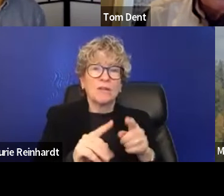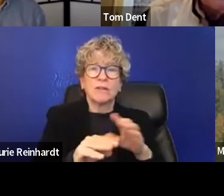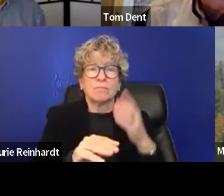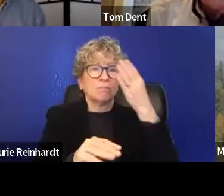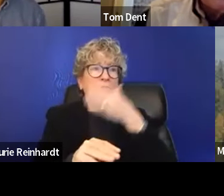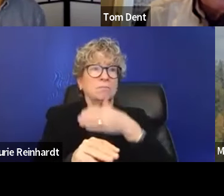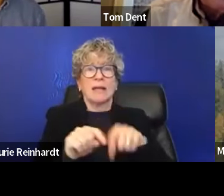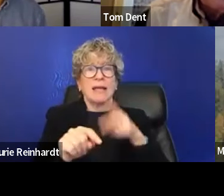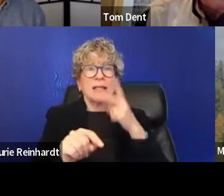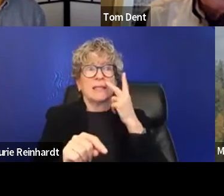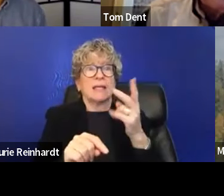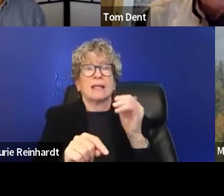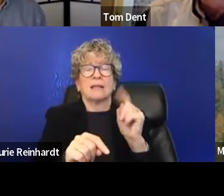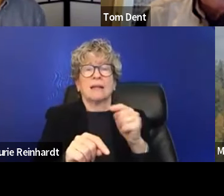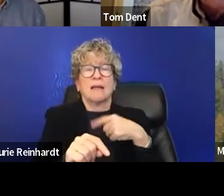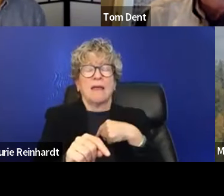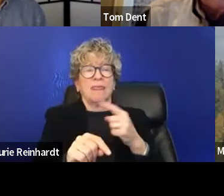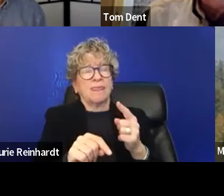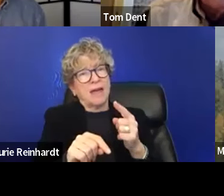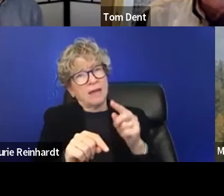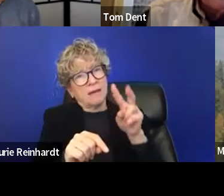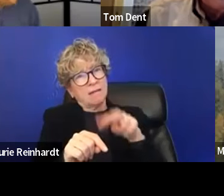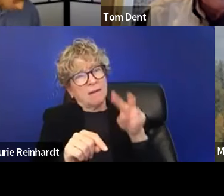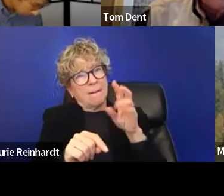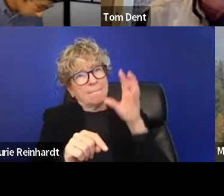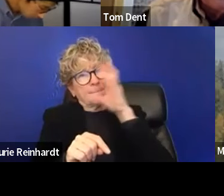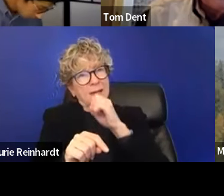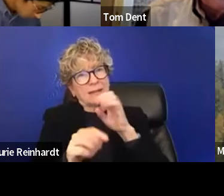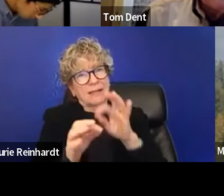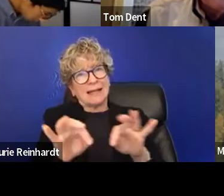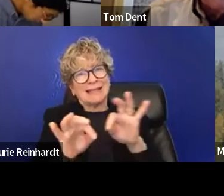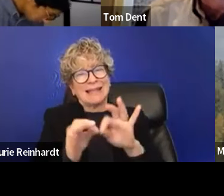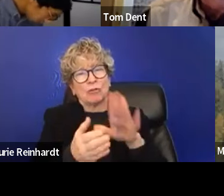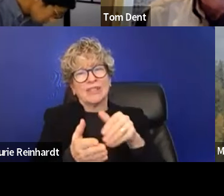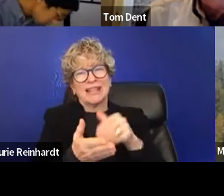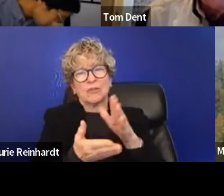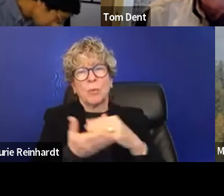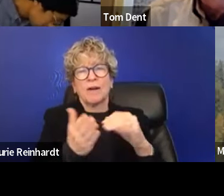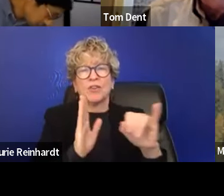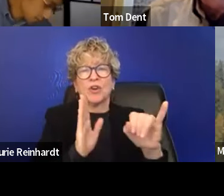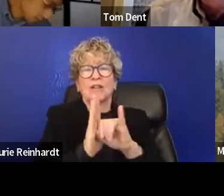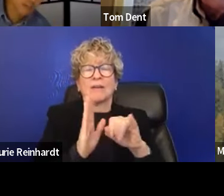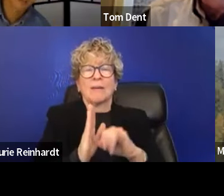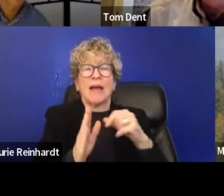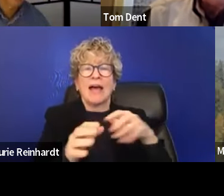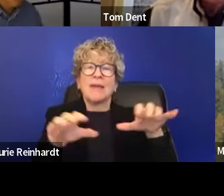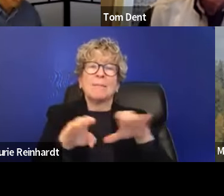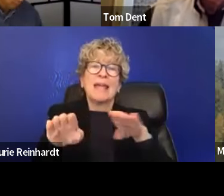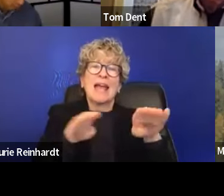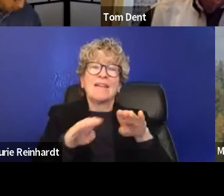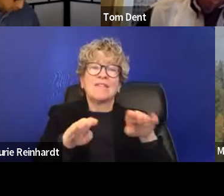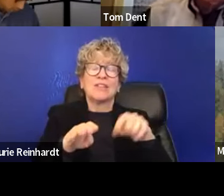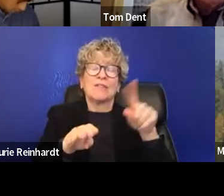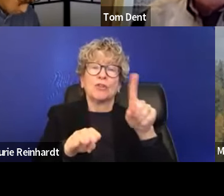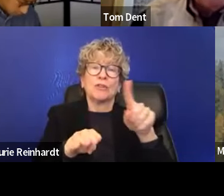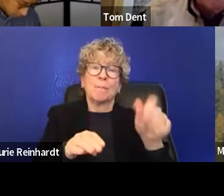some reason. They keep missing an essential part of your identity and treating you as something that you're not. You have no option but to try to get them